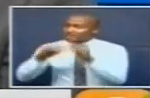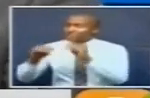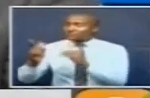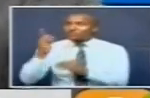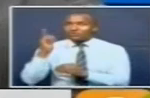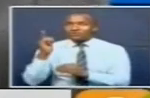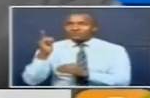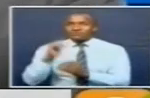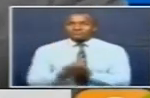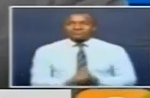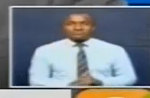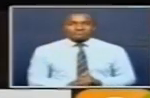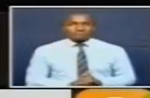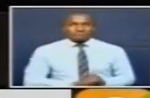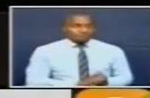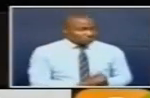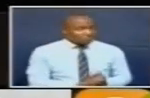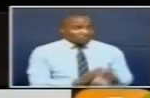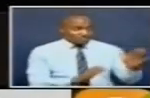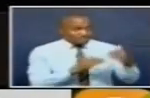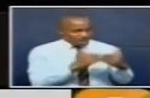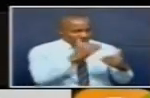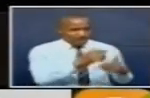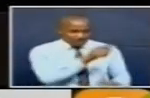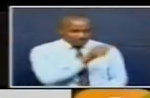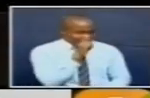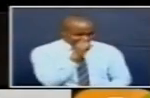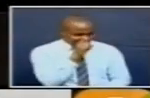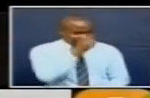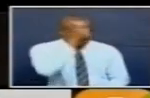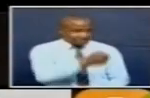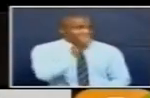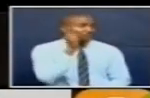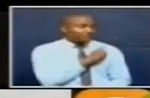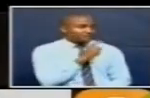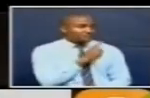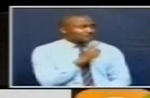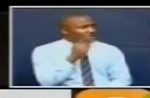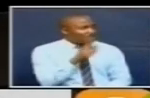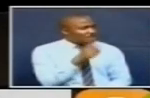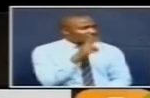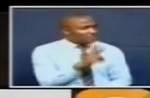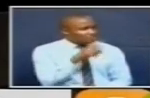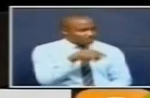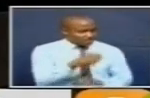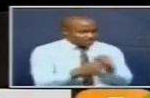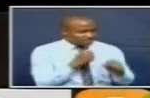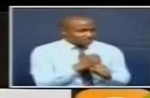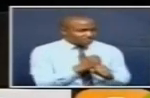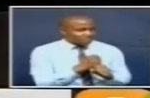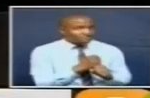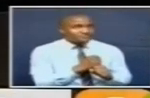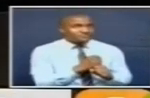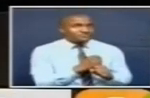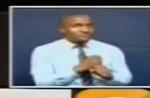did not understand. Yes. Exactly. So after that, after this judgment was made, this is in sometime February this year, after